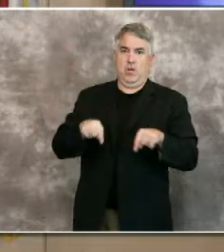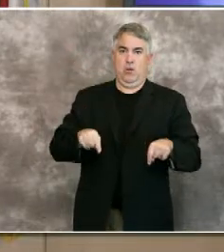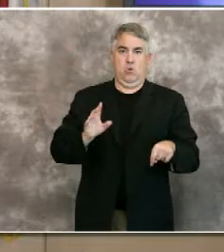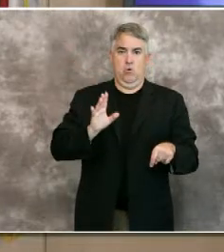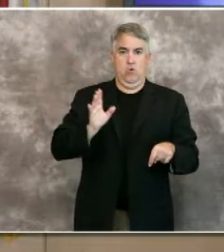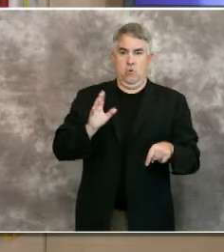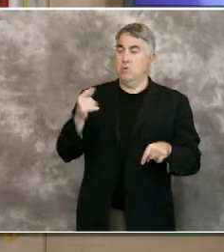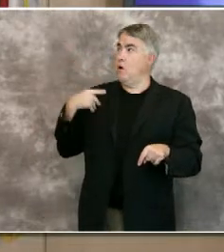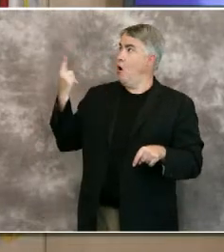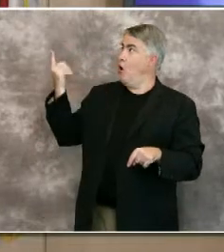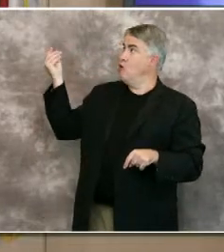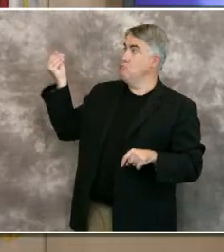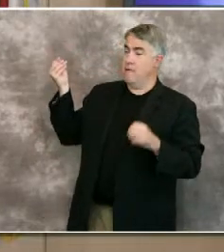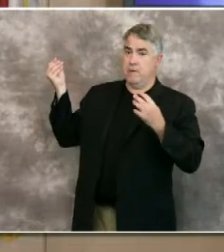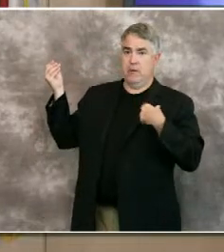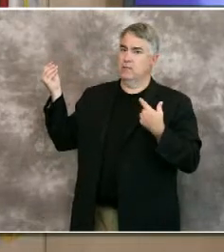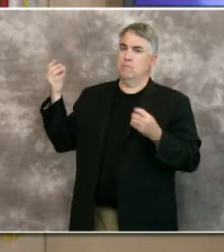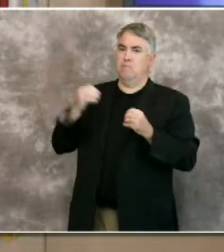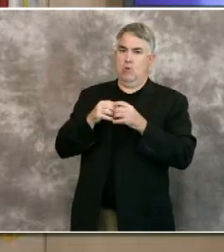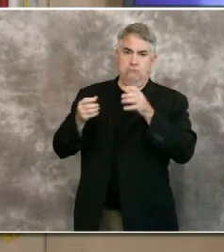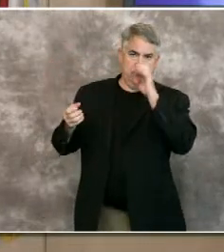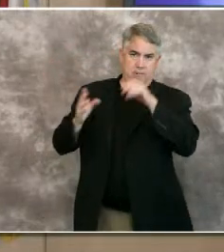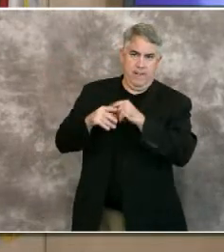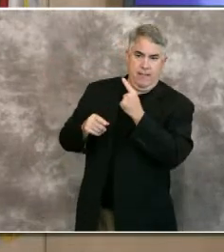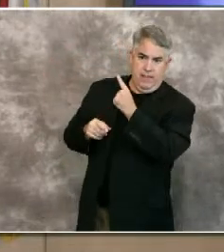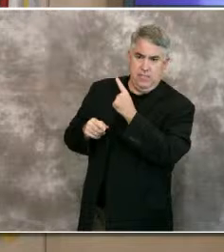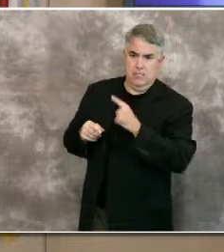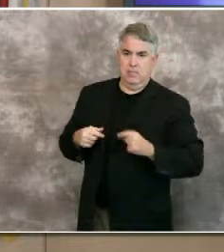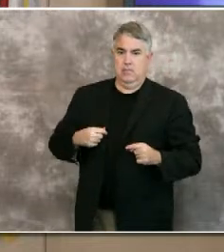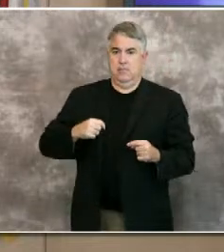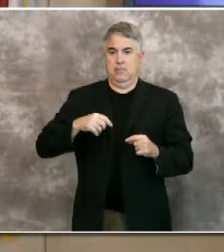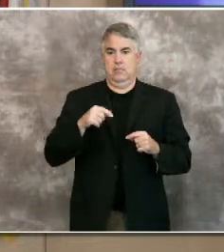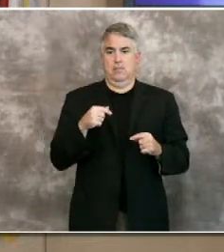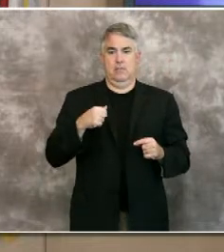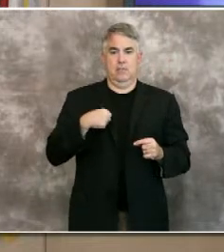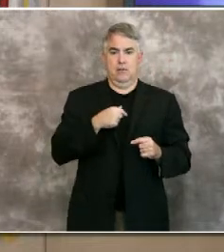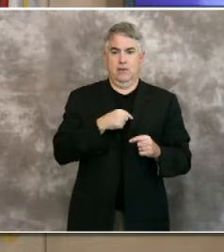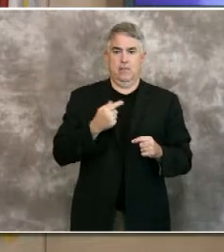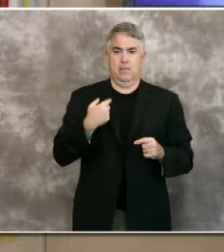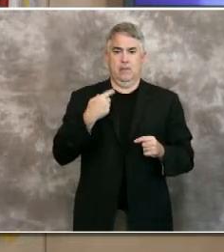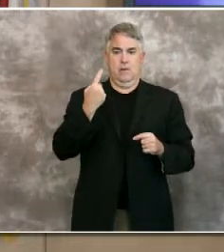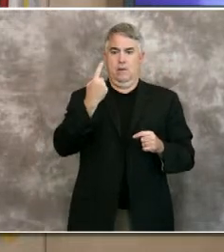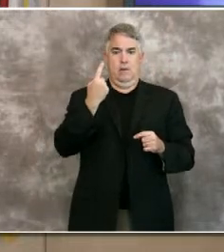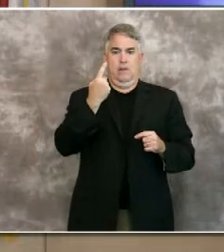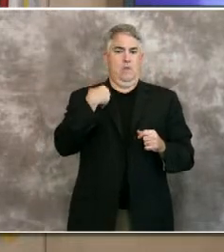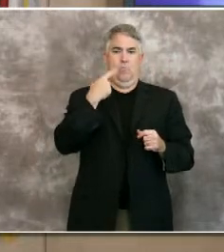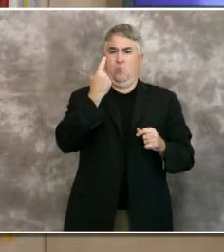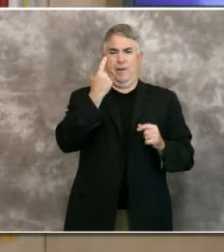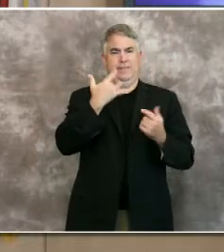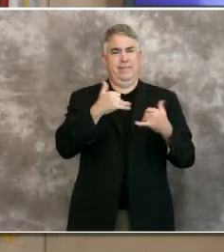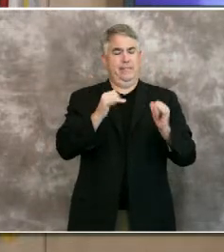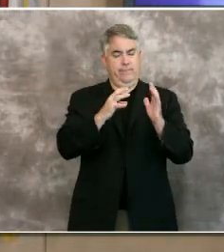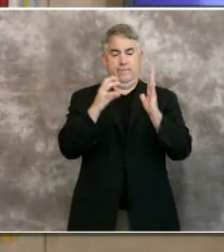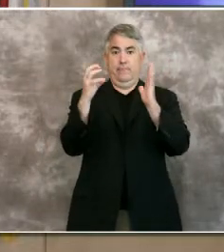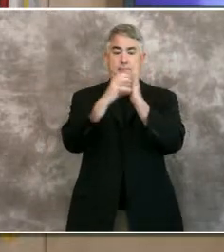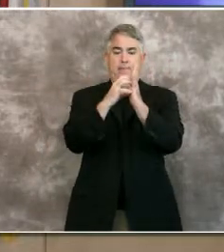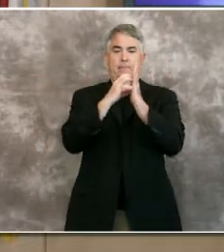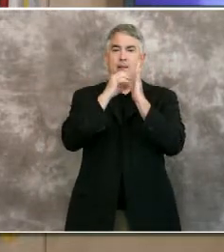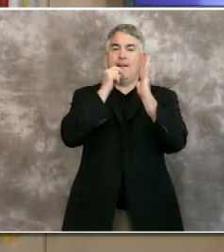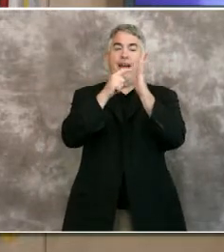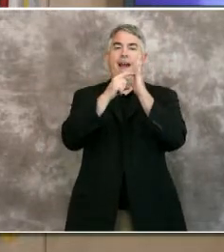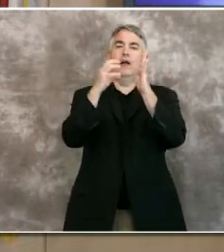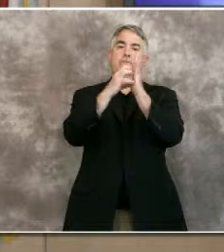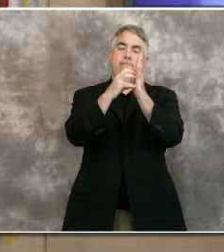that already had in place a mandatory face covering requirement. I think in recognition of the growing body